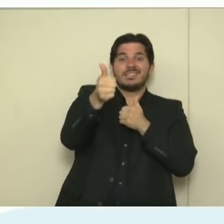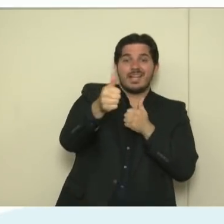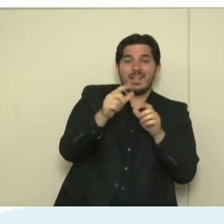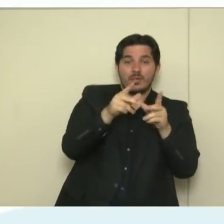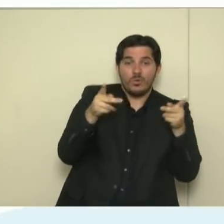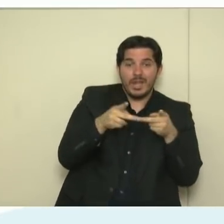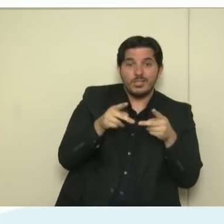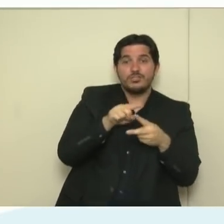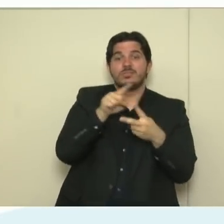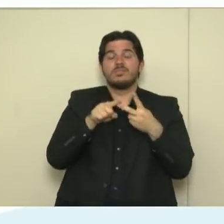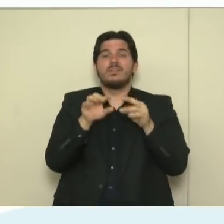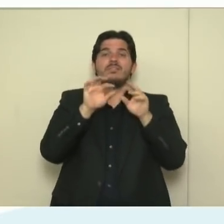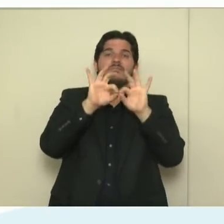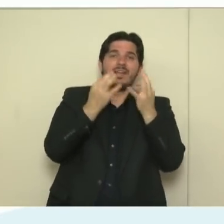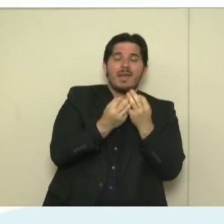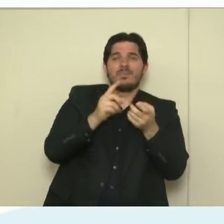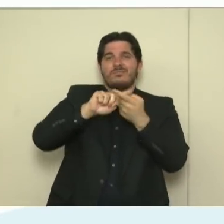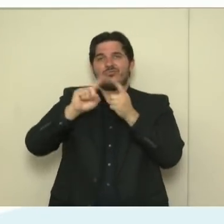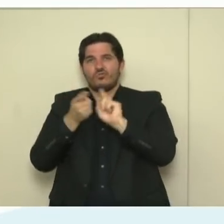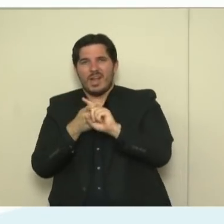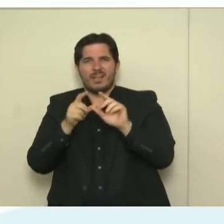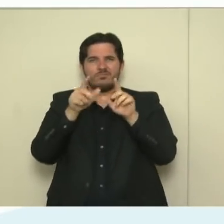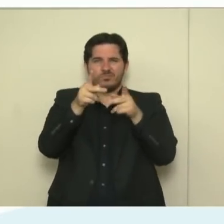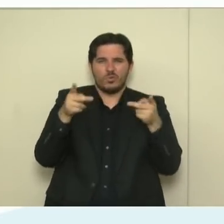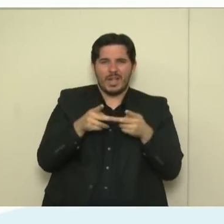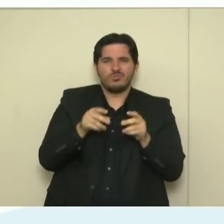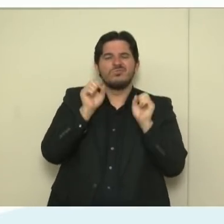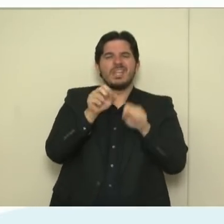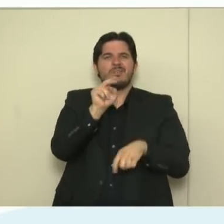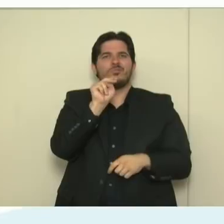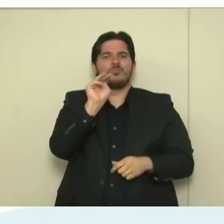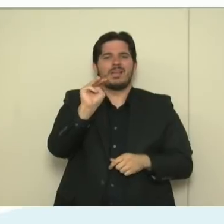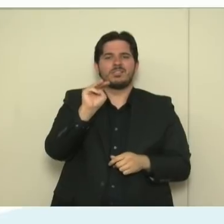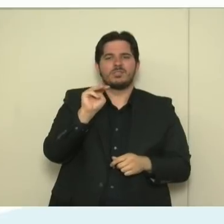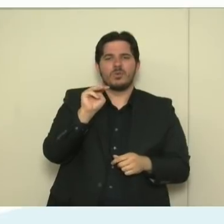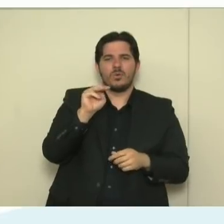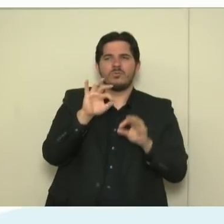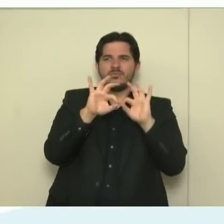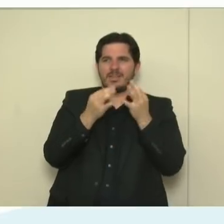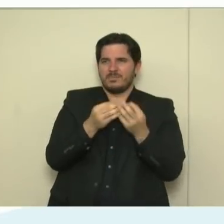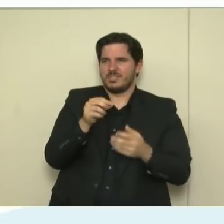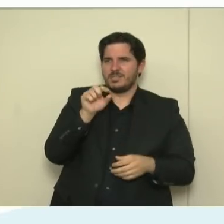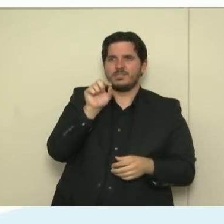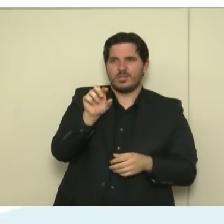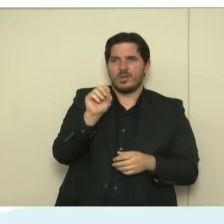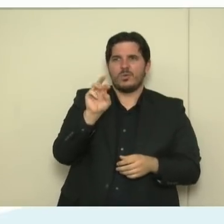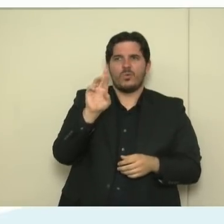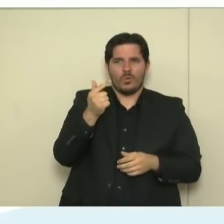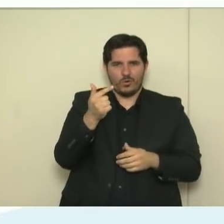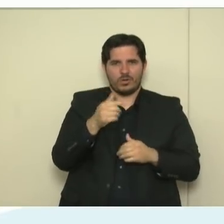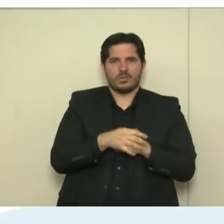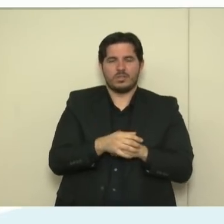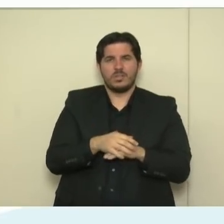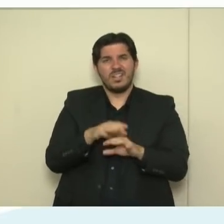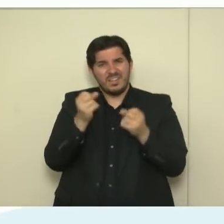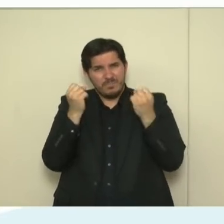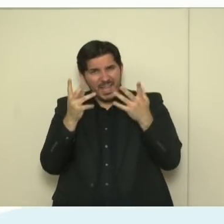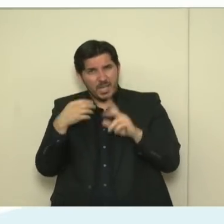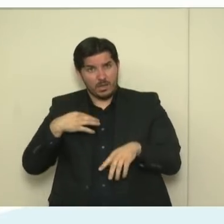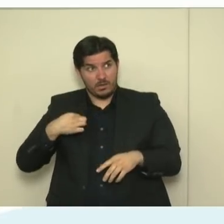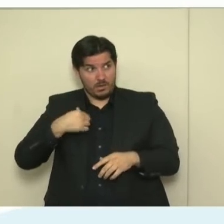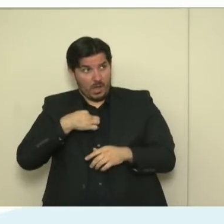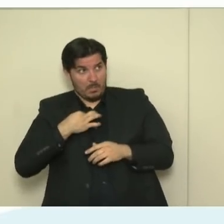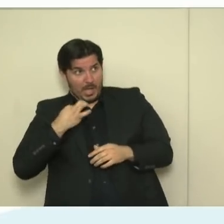newmexicokids.org. We know that many of you may be wondering, am I eligible for child care assistance? And so we are so